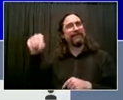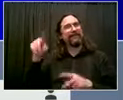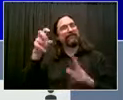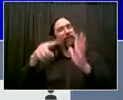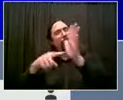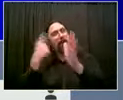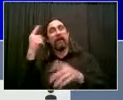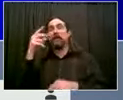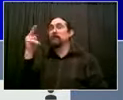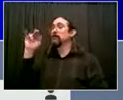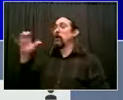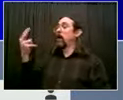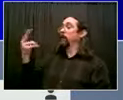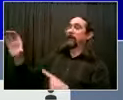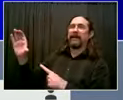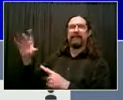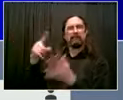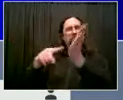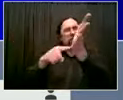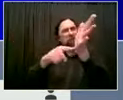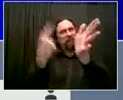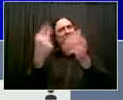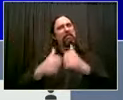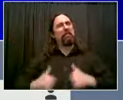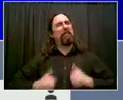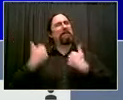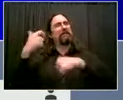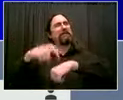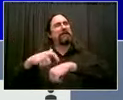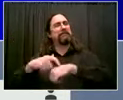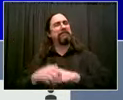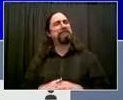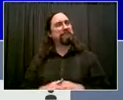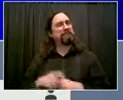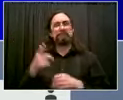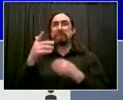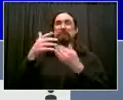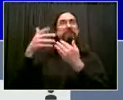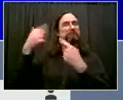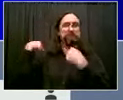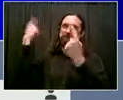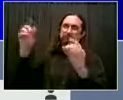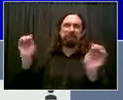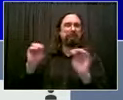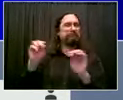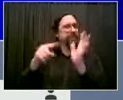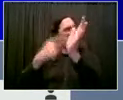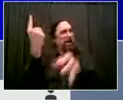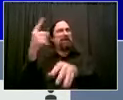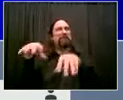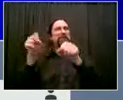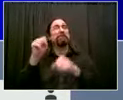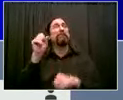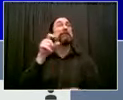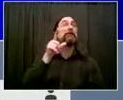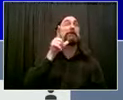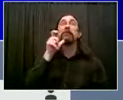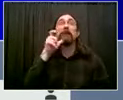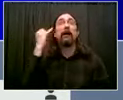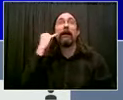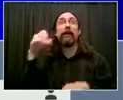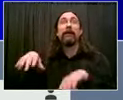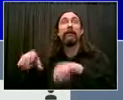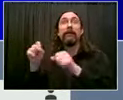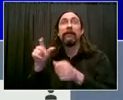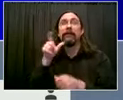Danny Meyer, who has been serving, and I'm so appreciative, as the chair of the New York City Economic Development Corporation board, legendary